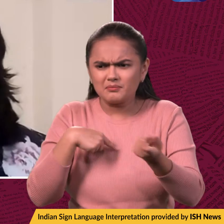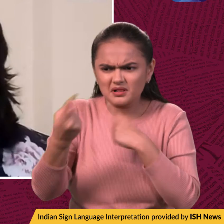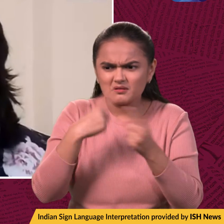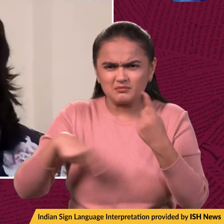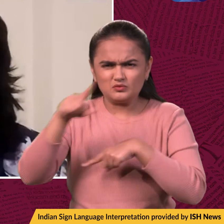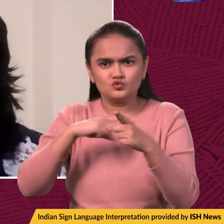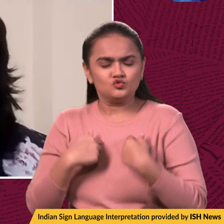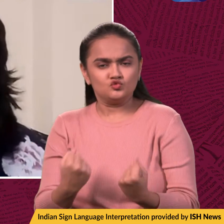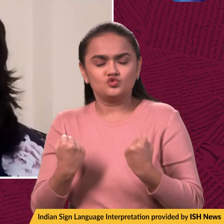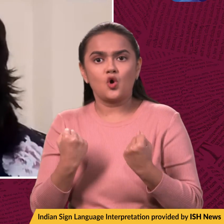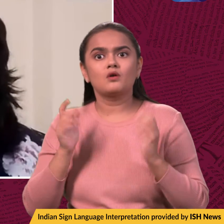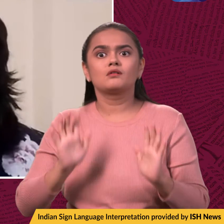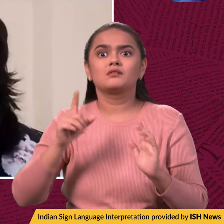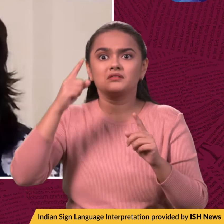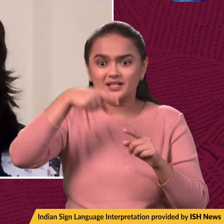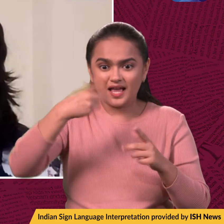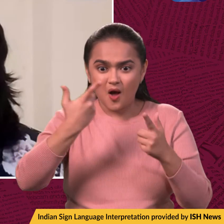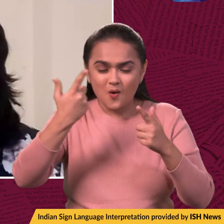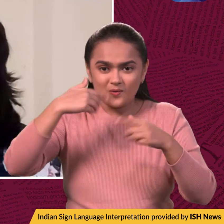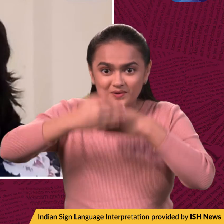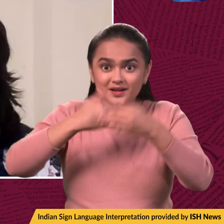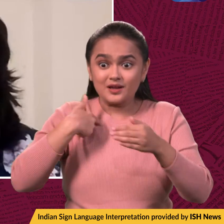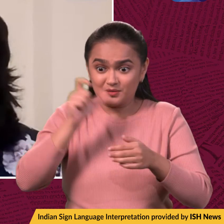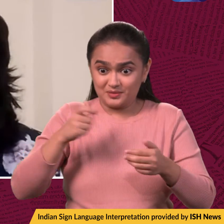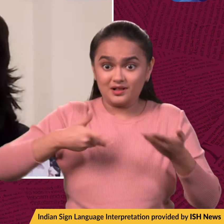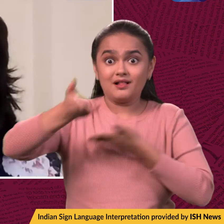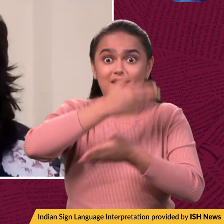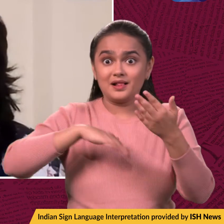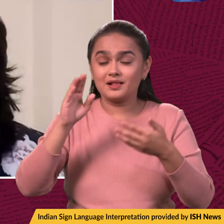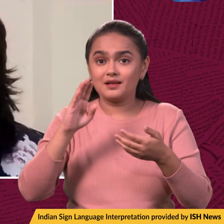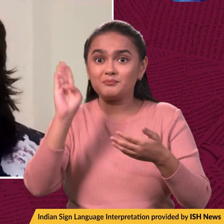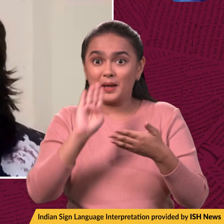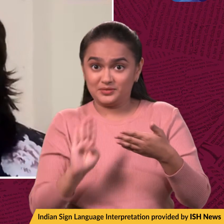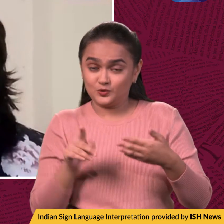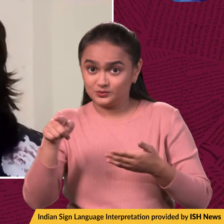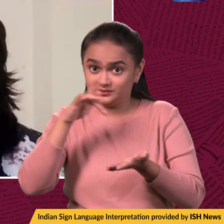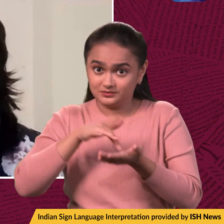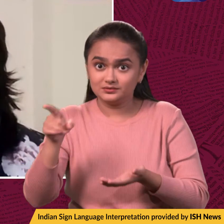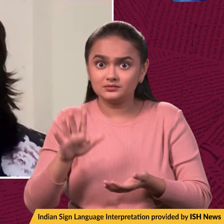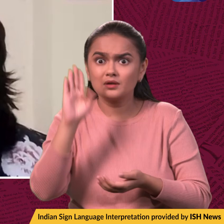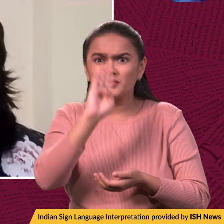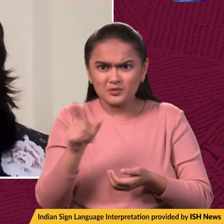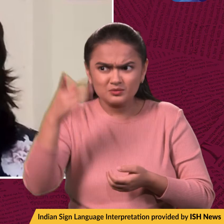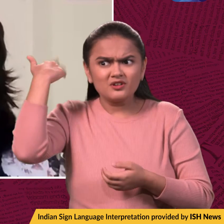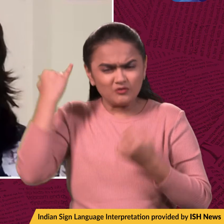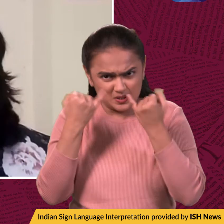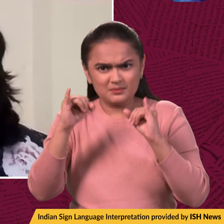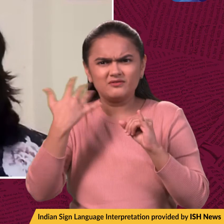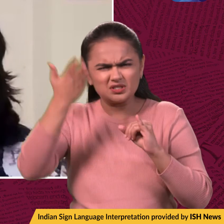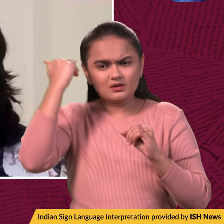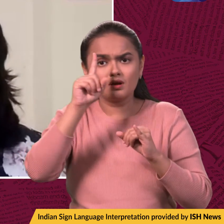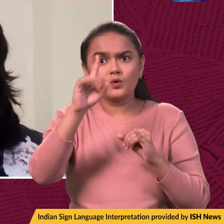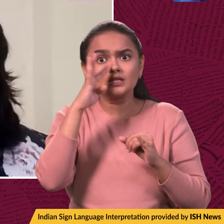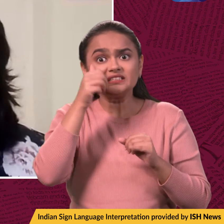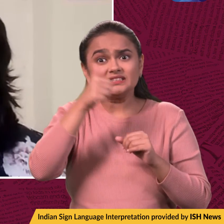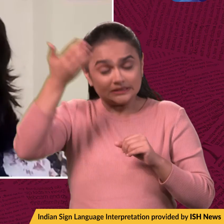our nation's keepers. We the people are Barbados," end quote. Now, Barbados had won independence from Britain